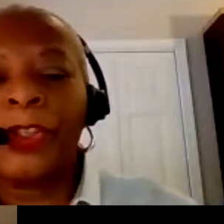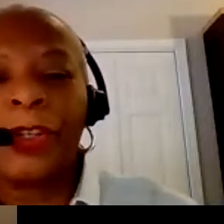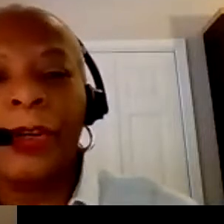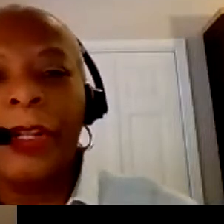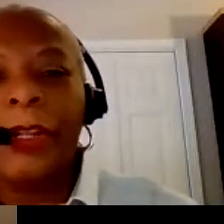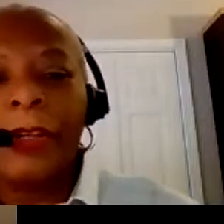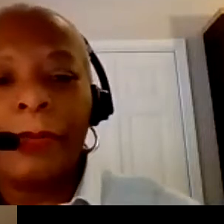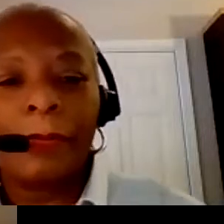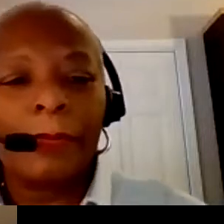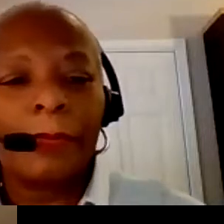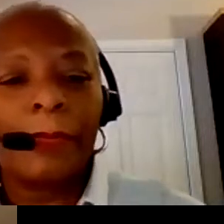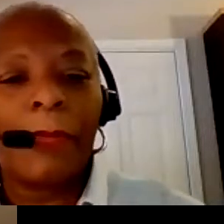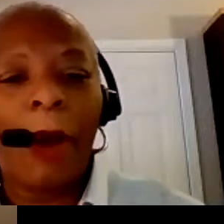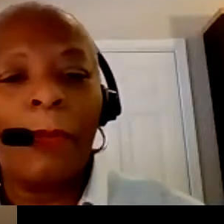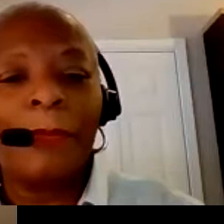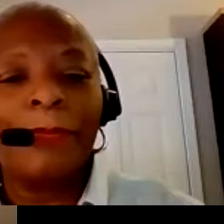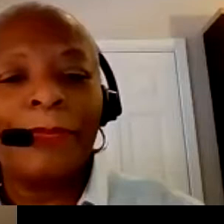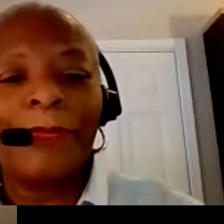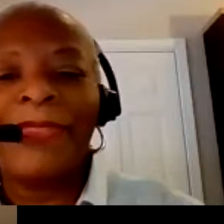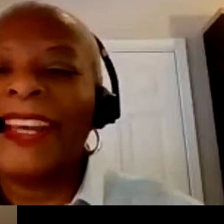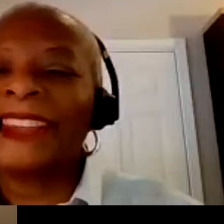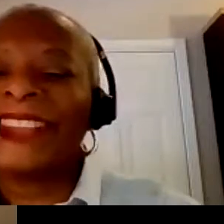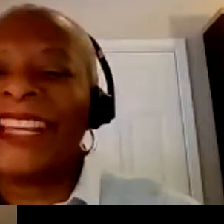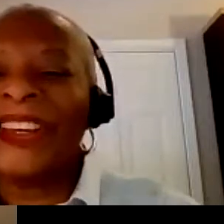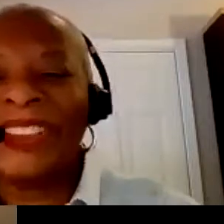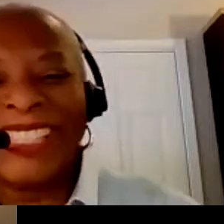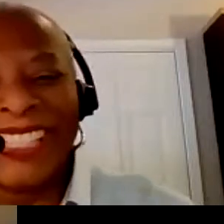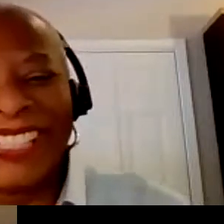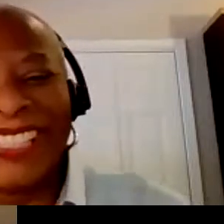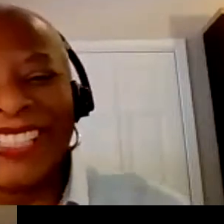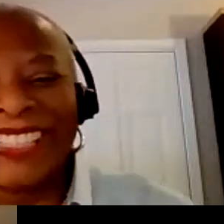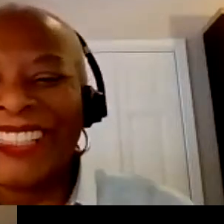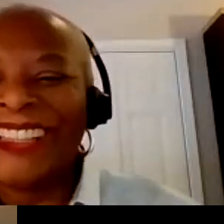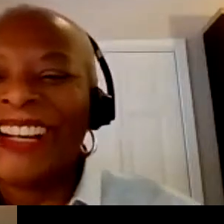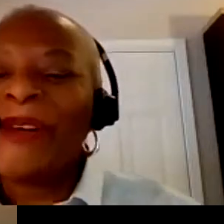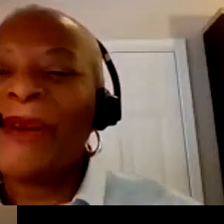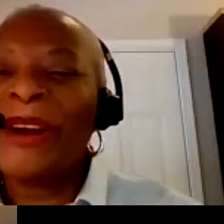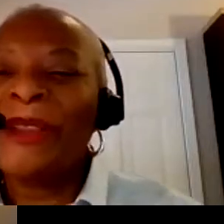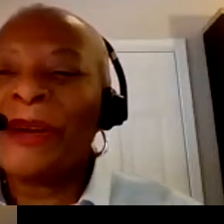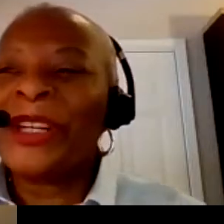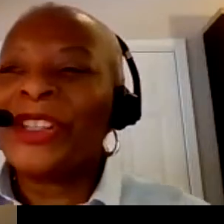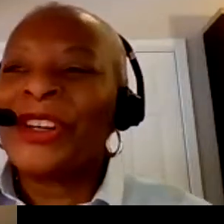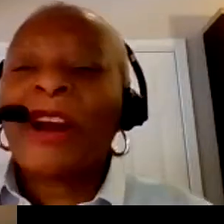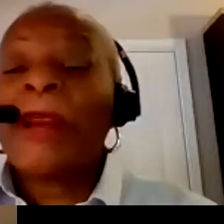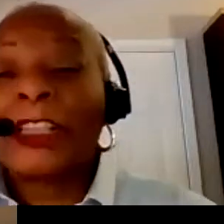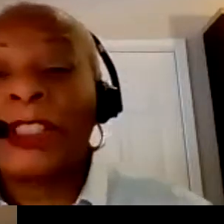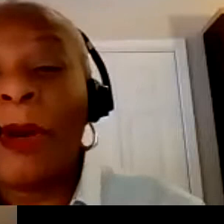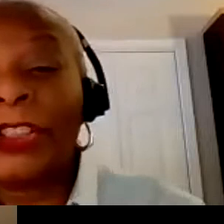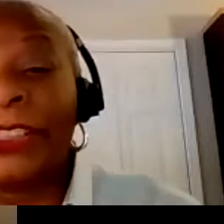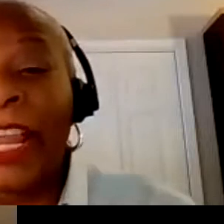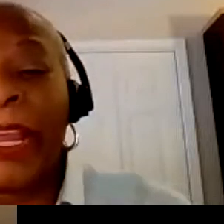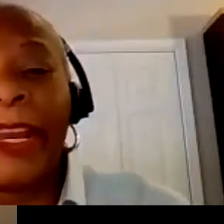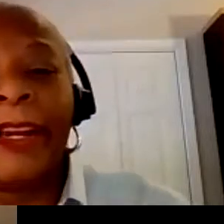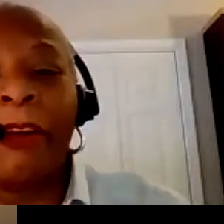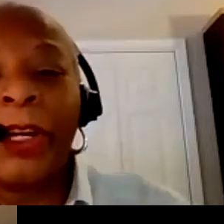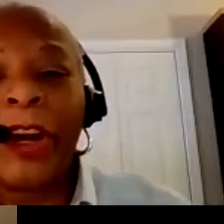Yeah, Shelly, yeah, I think you are muted. Yes, thank you. One other question, or a couple actually